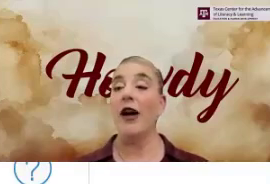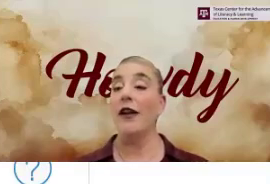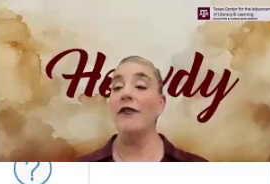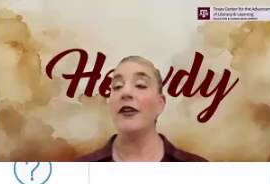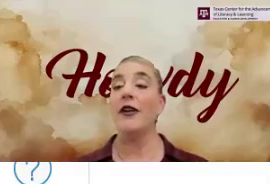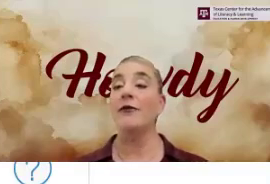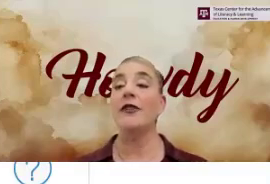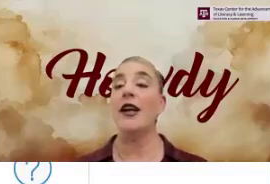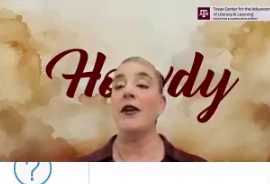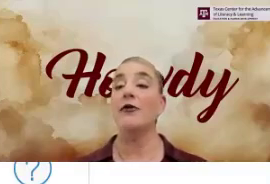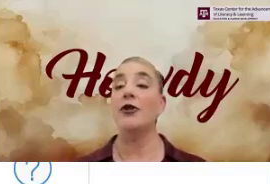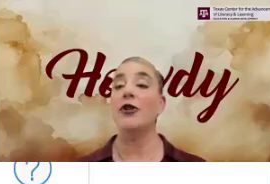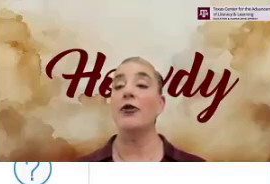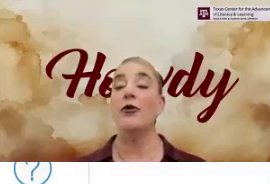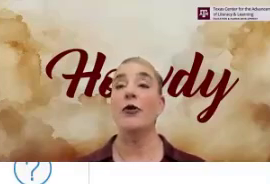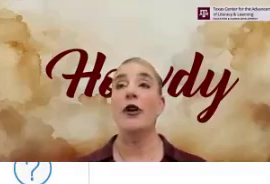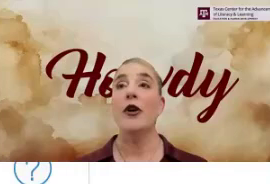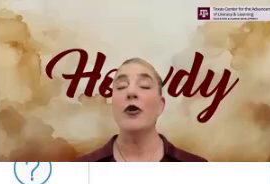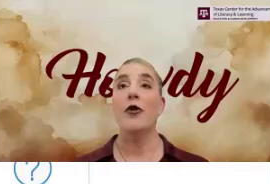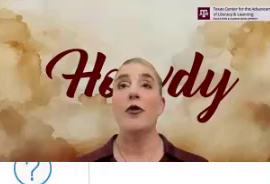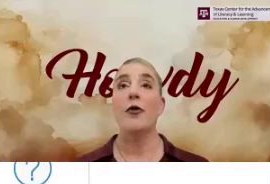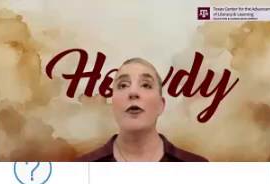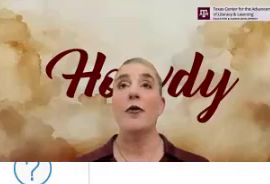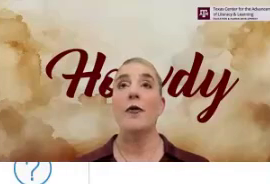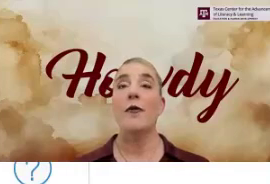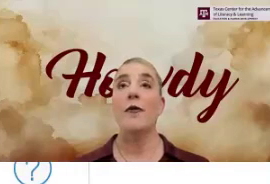variation, right? A lot of it comes down to,